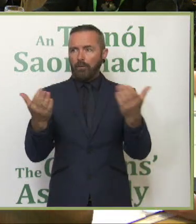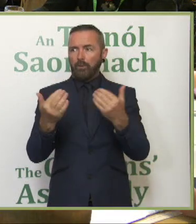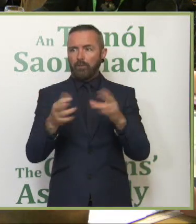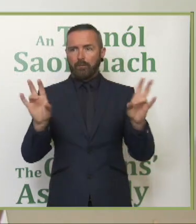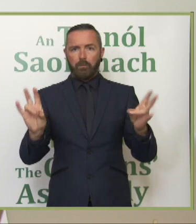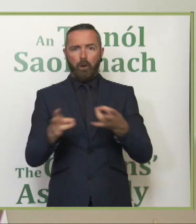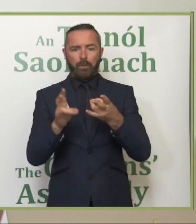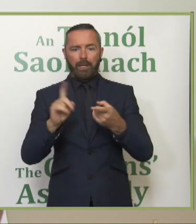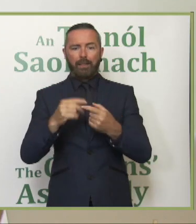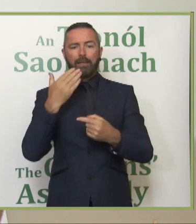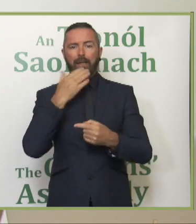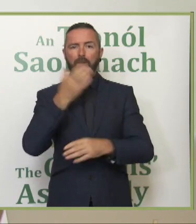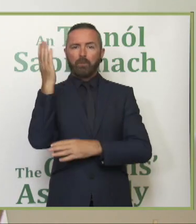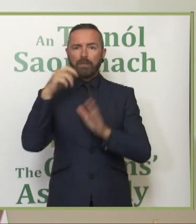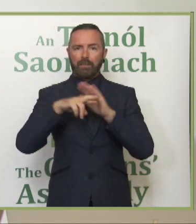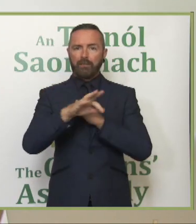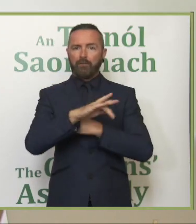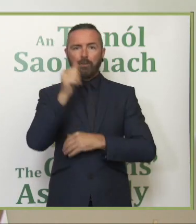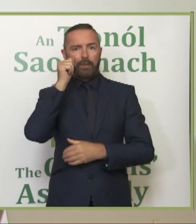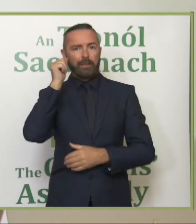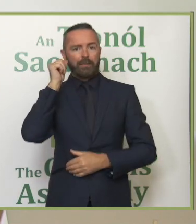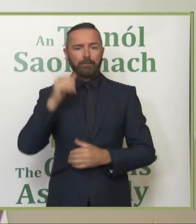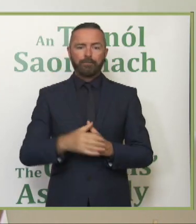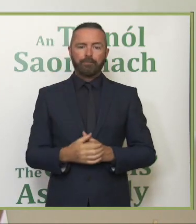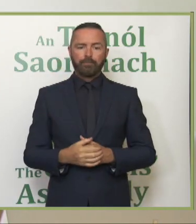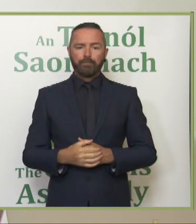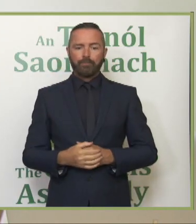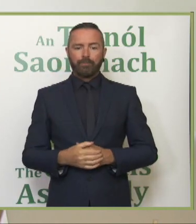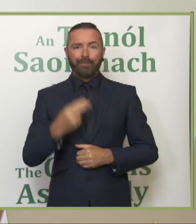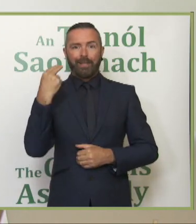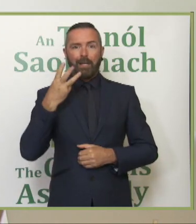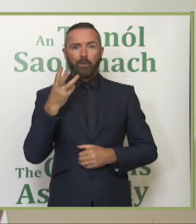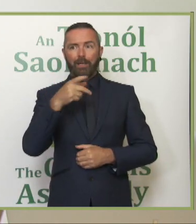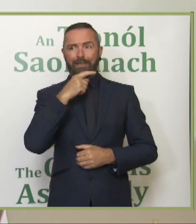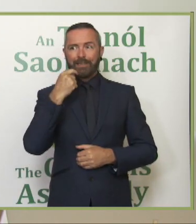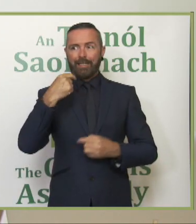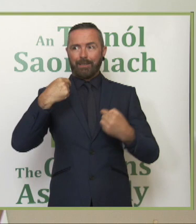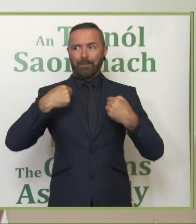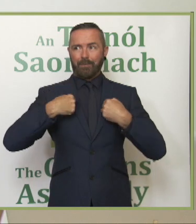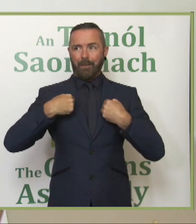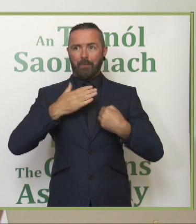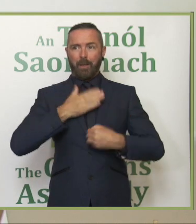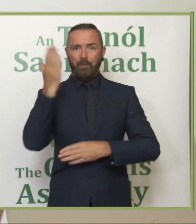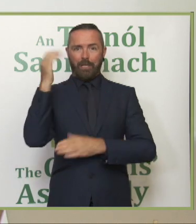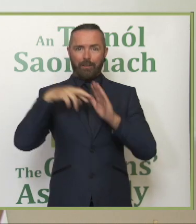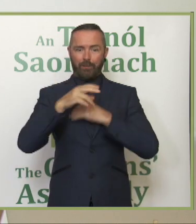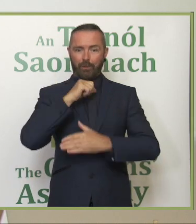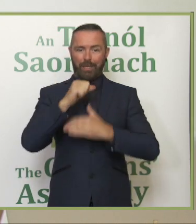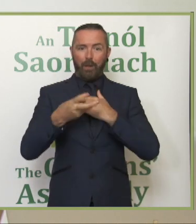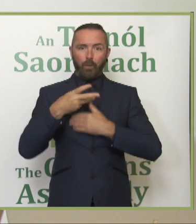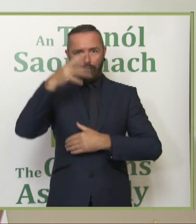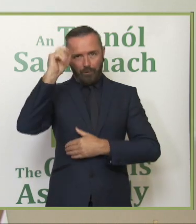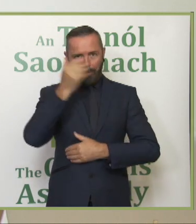and thanks to our presenters from yesterday, which is a nice segue for me to say to our presenters today. I'll remind you and